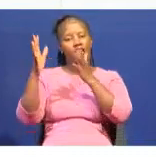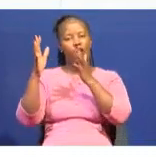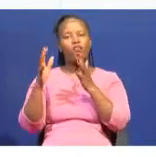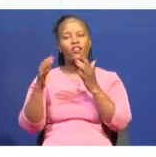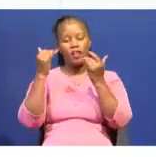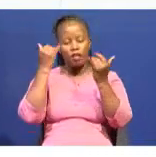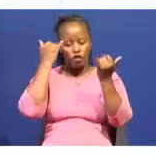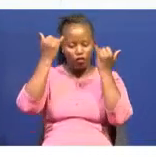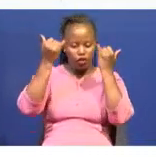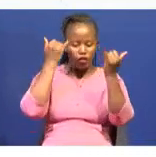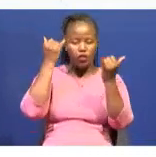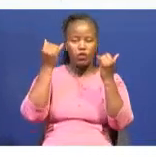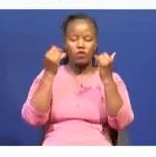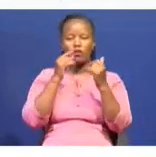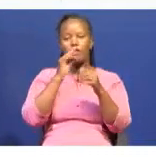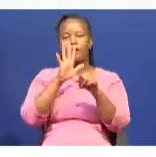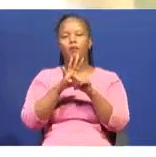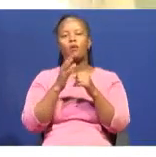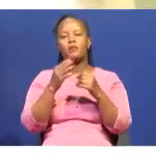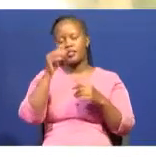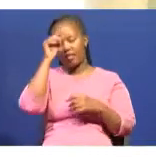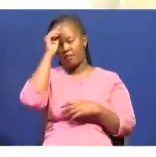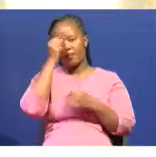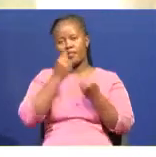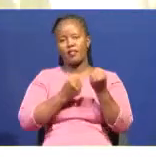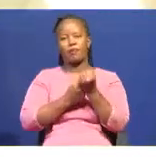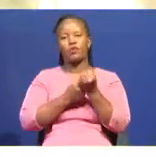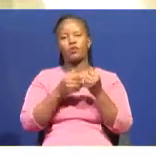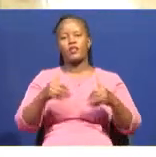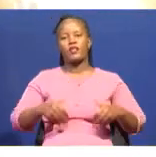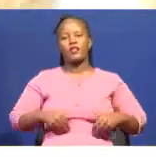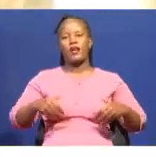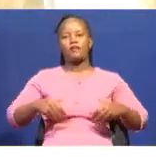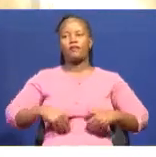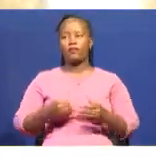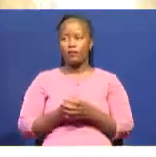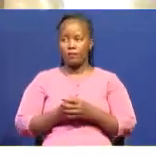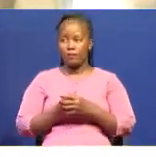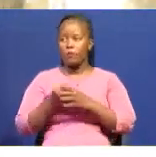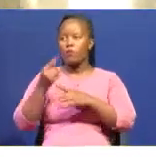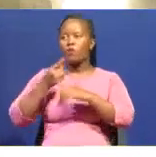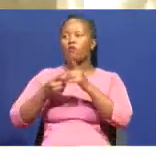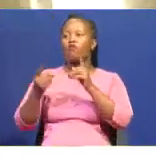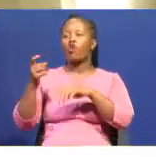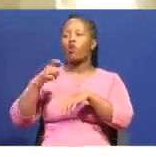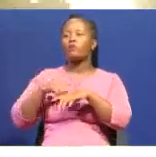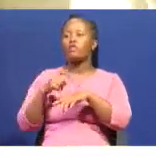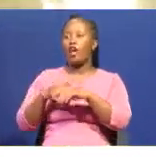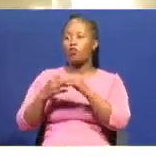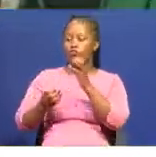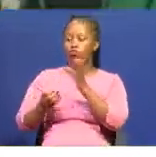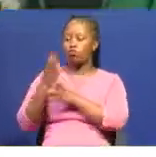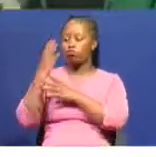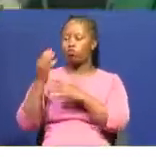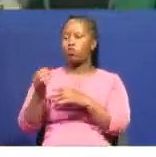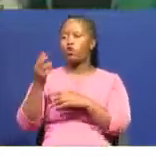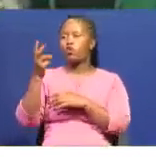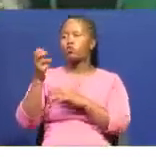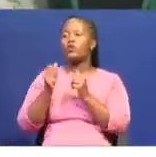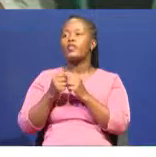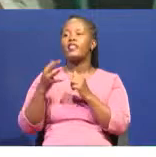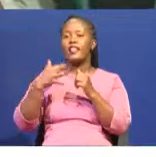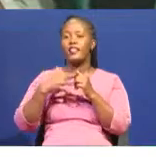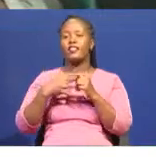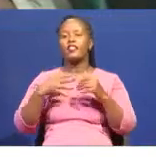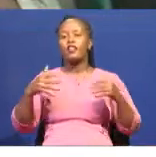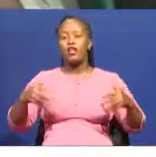the government's support for young innovators. Since its inception in 2018, Youth Scientist